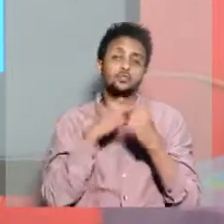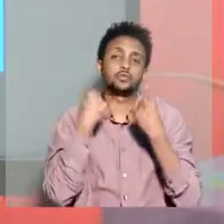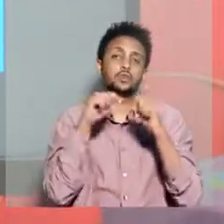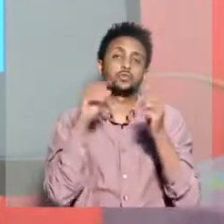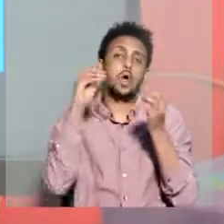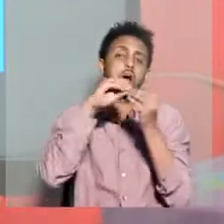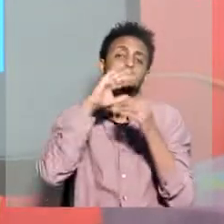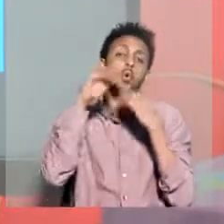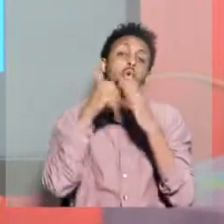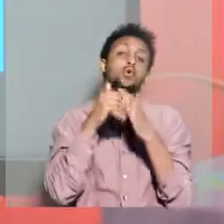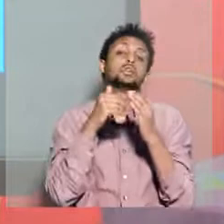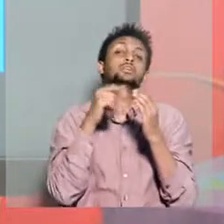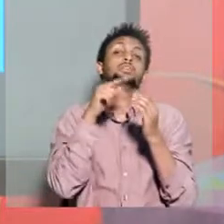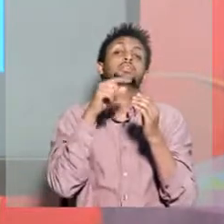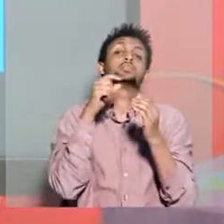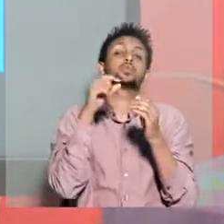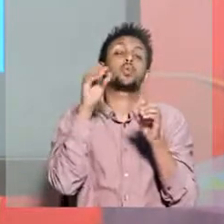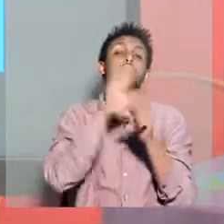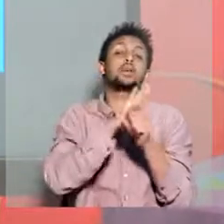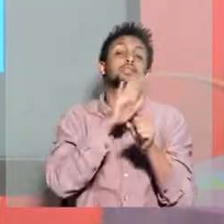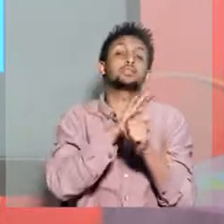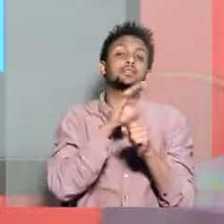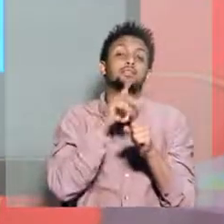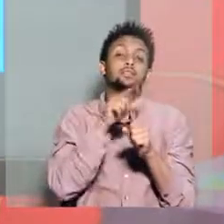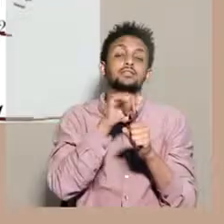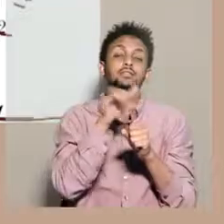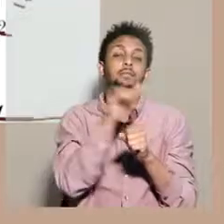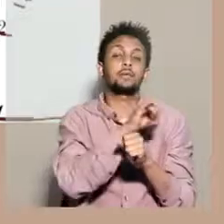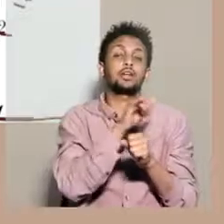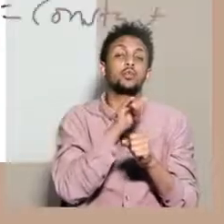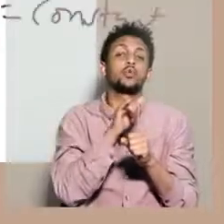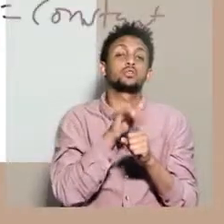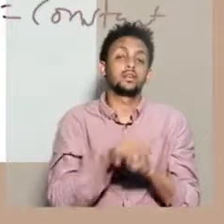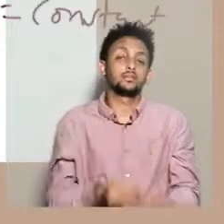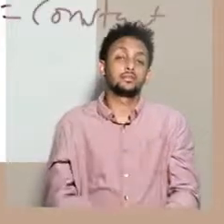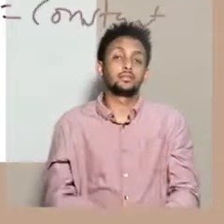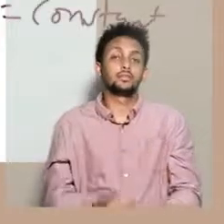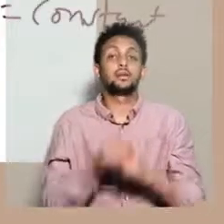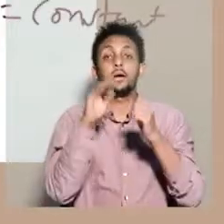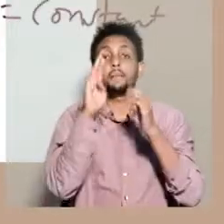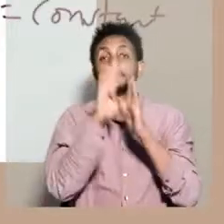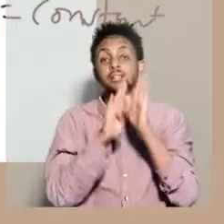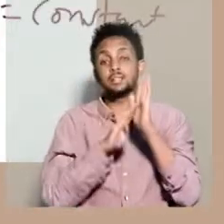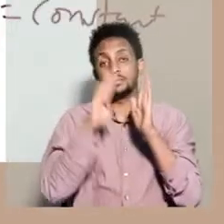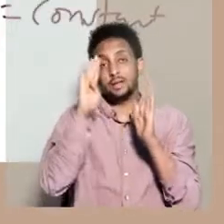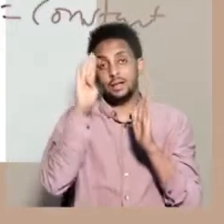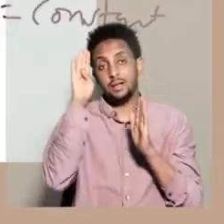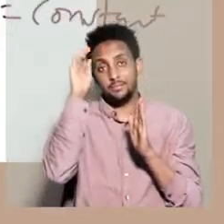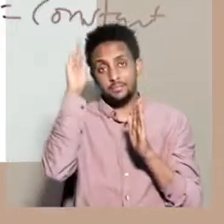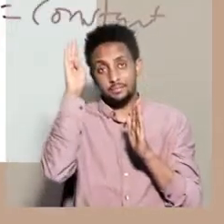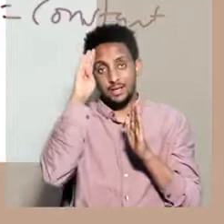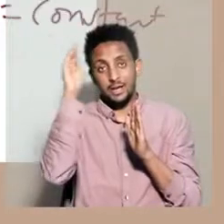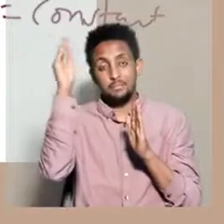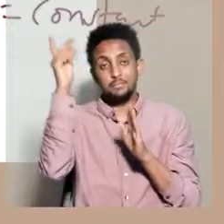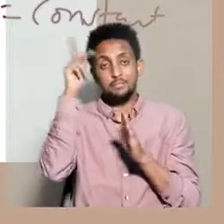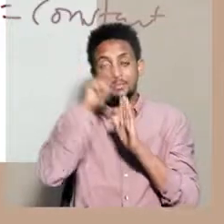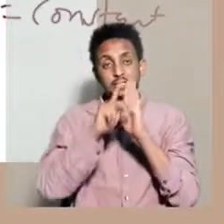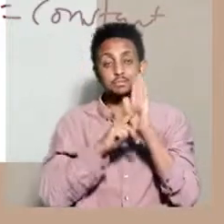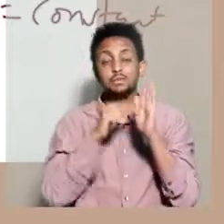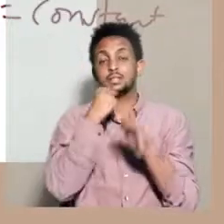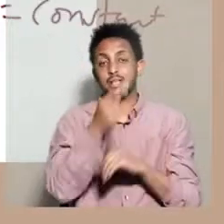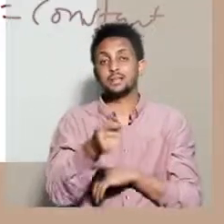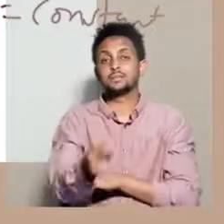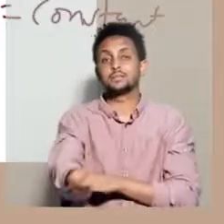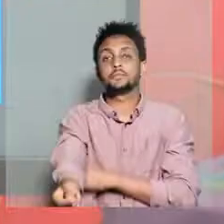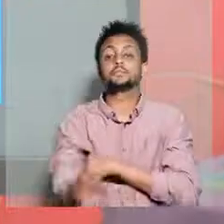to add all those three quantities, it remains constant. This is what it says, Bernoulli's principle states. Or it's possible to have